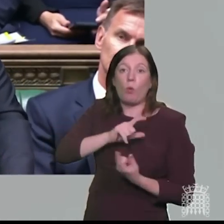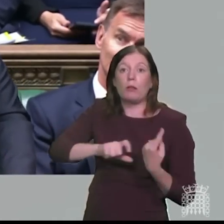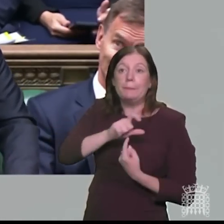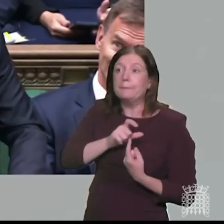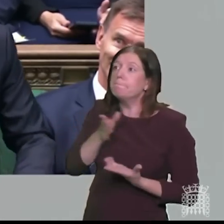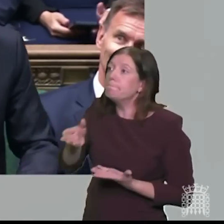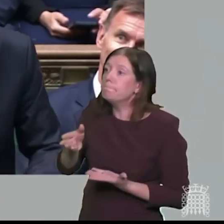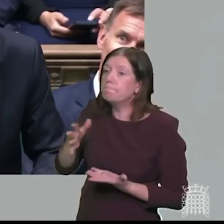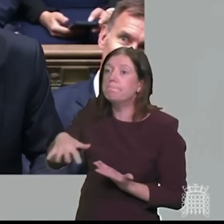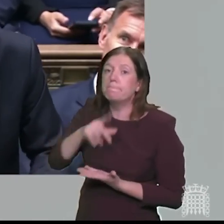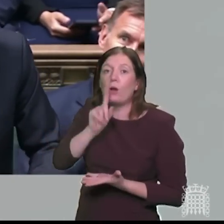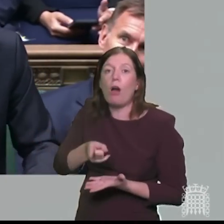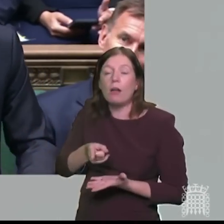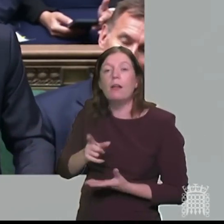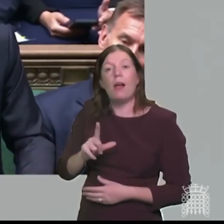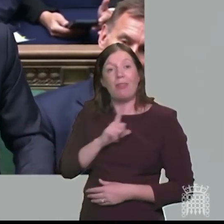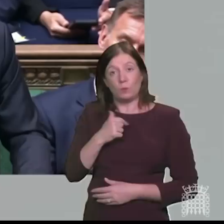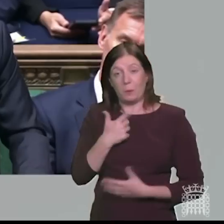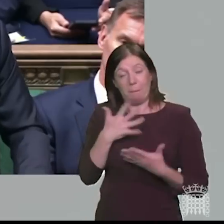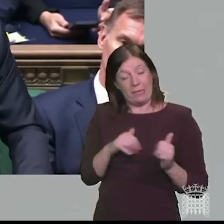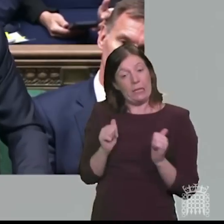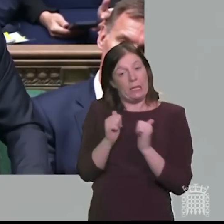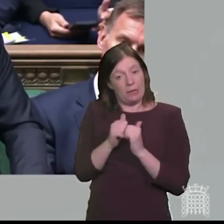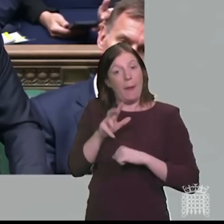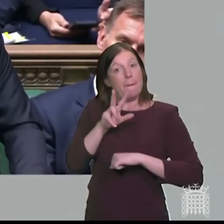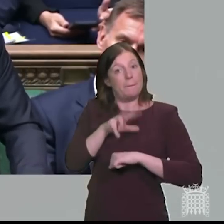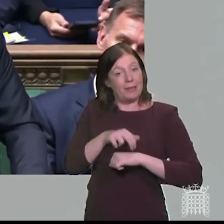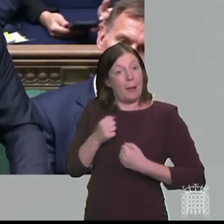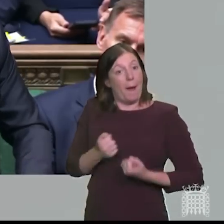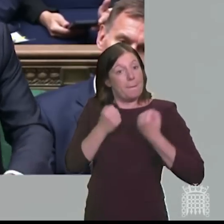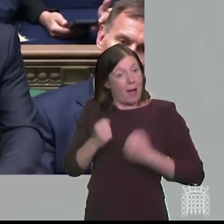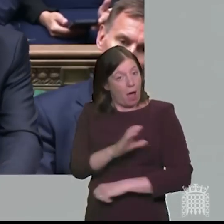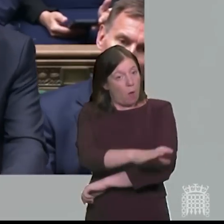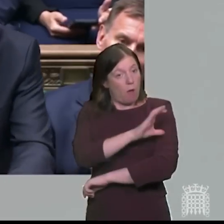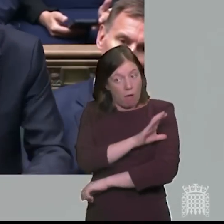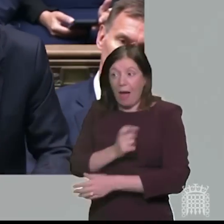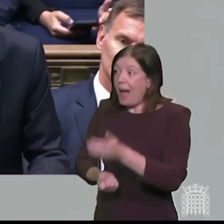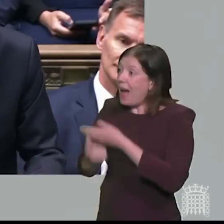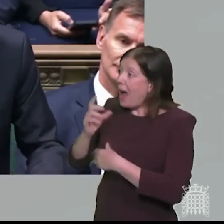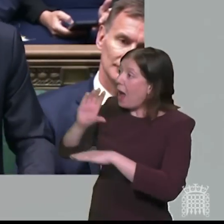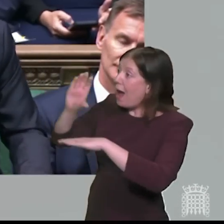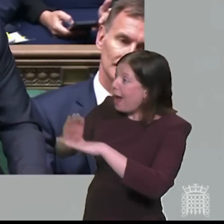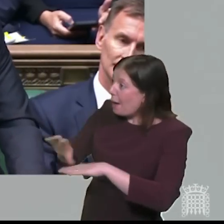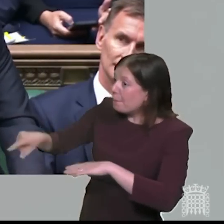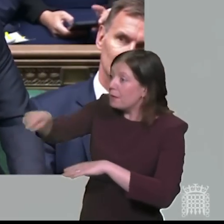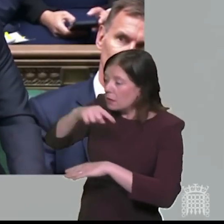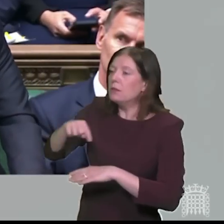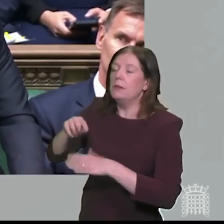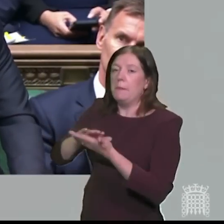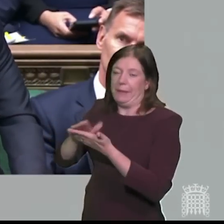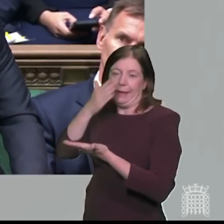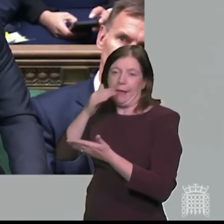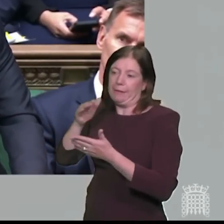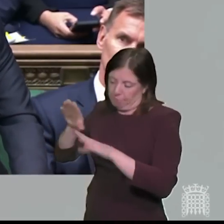we've delivered on our manifesto commitment to give police the powers they need to tackle those people on